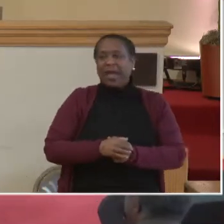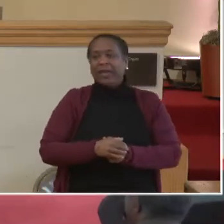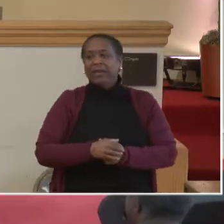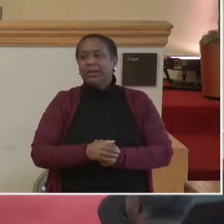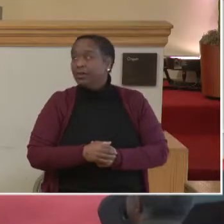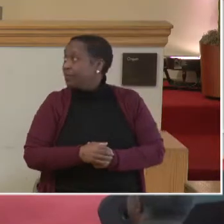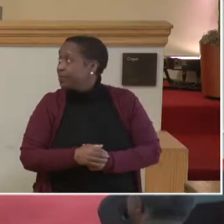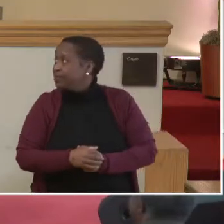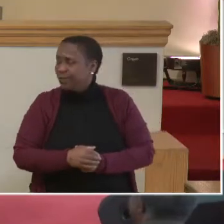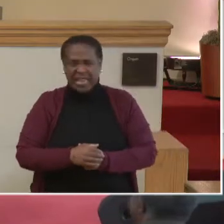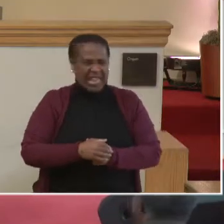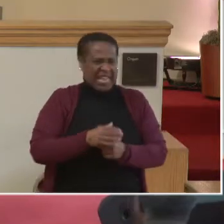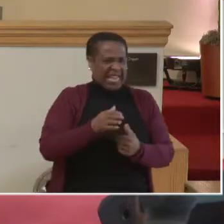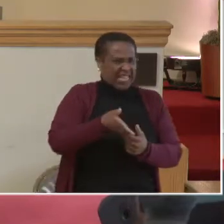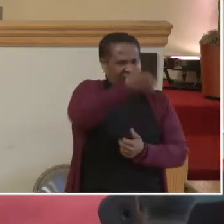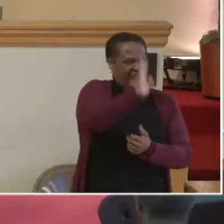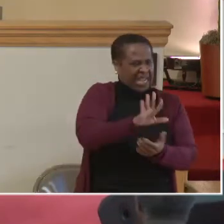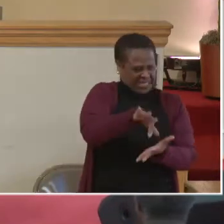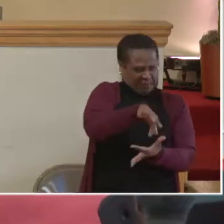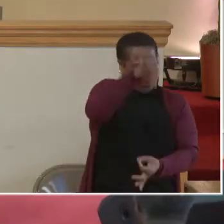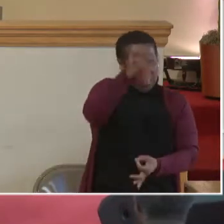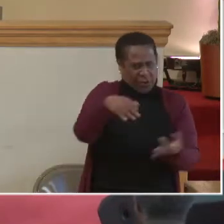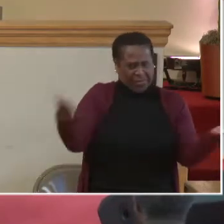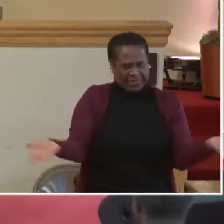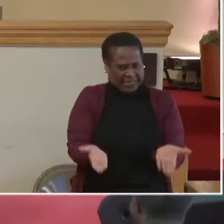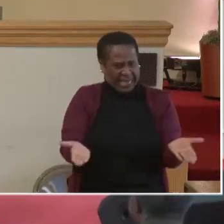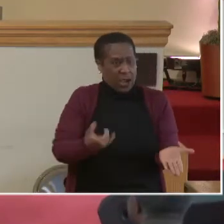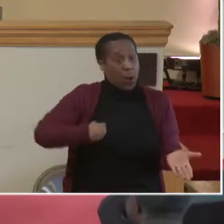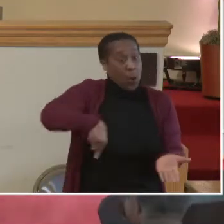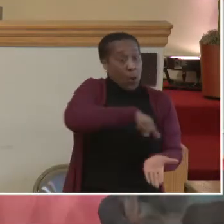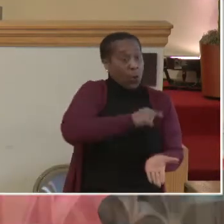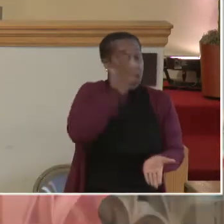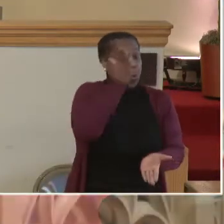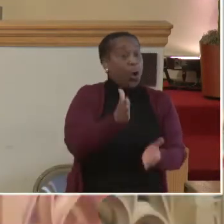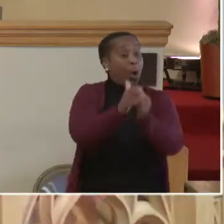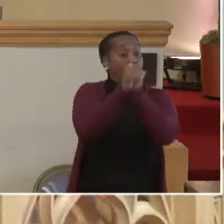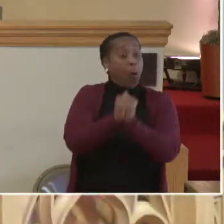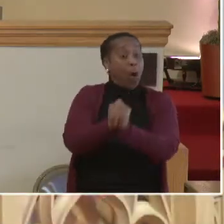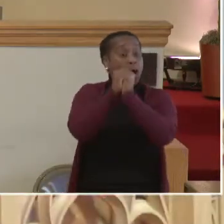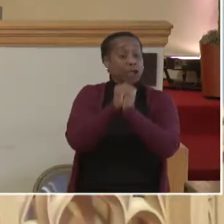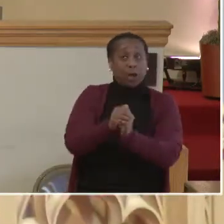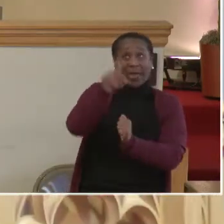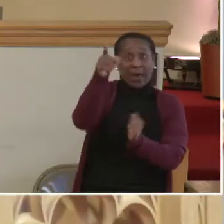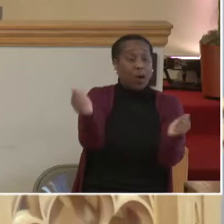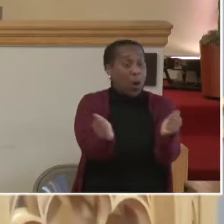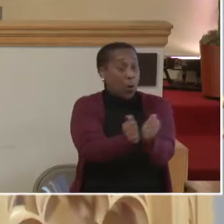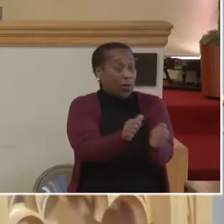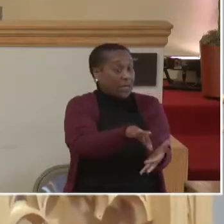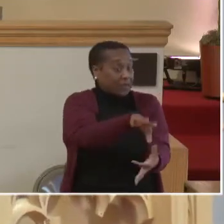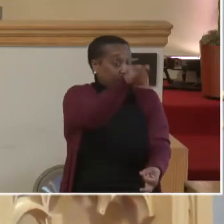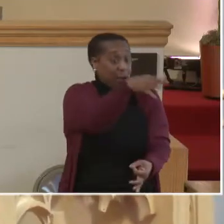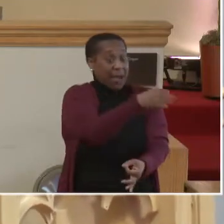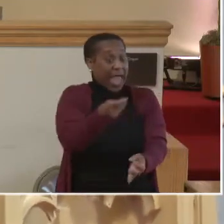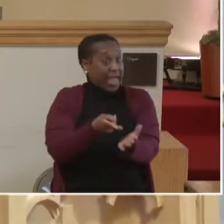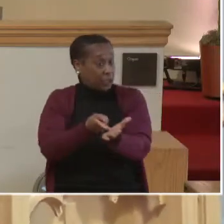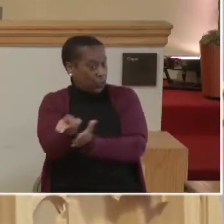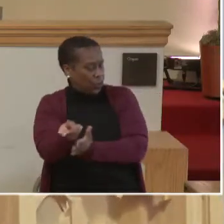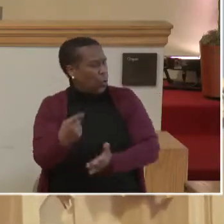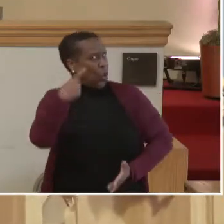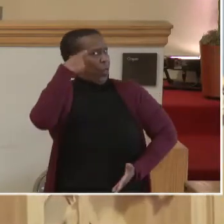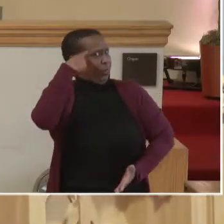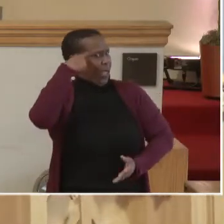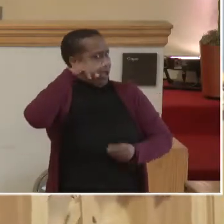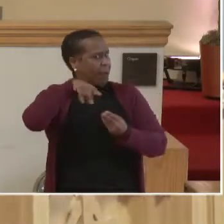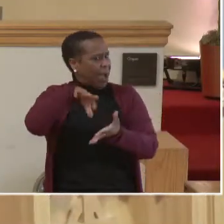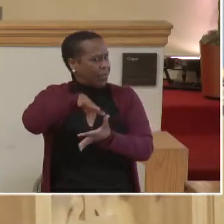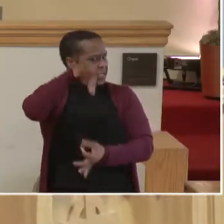God is a spirit, and they that worship him must worship him in spirit and in truth. So when you think about your spirit, you